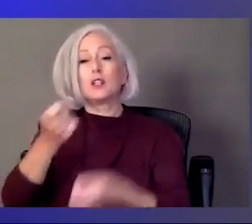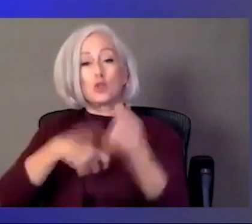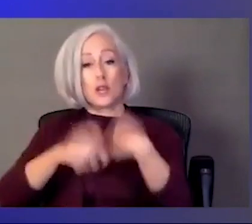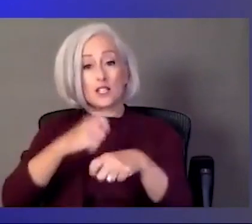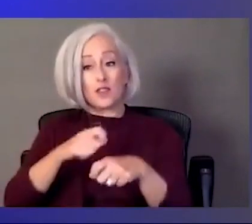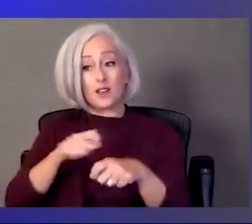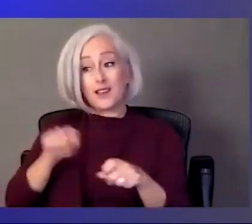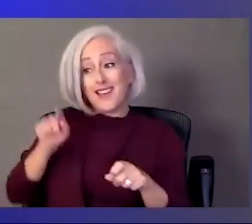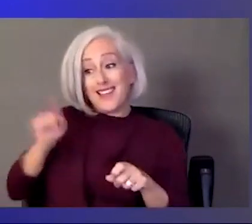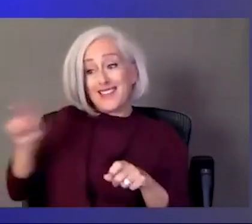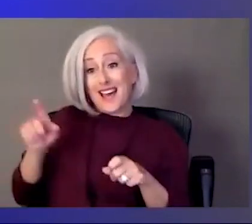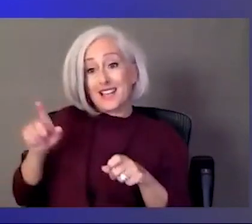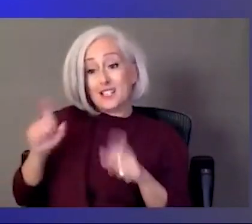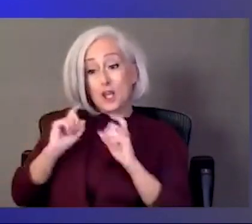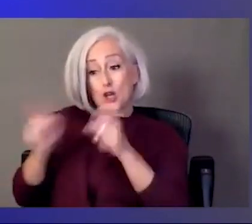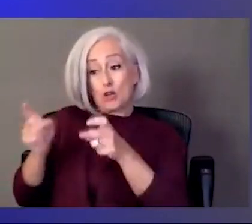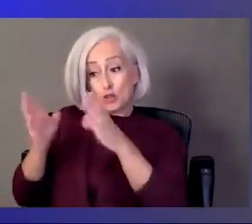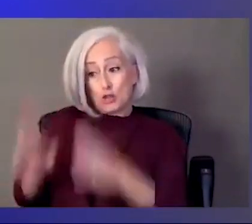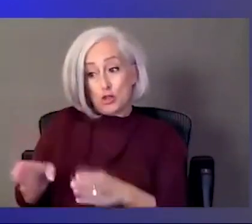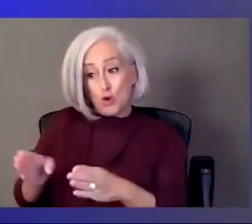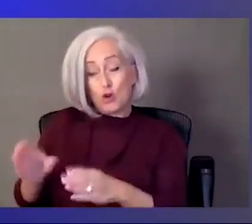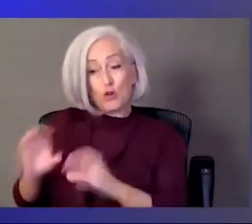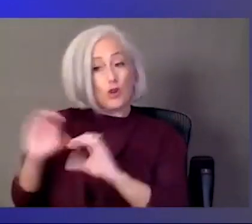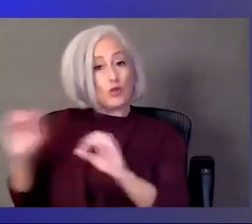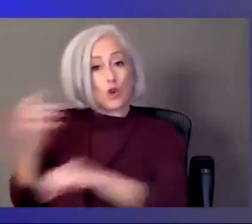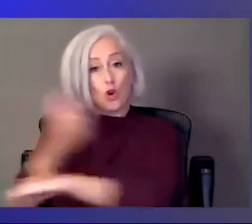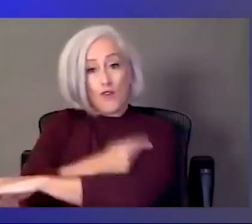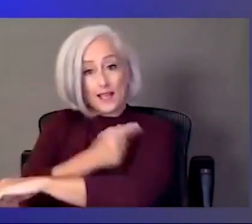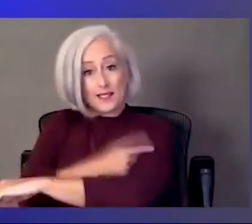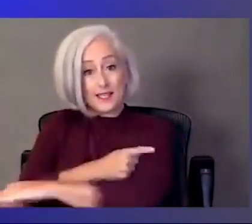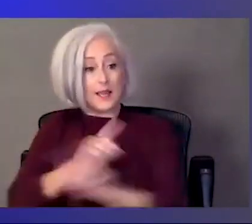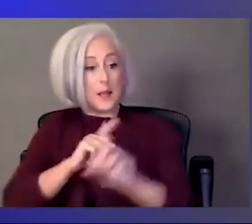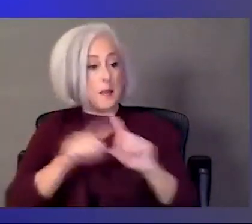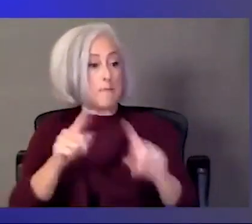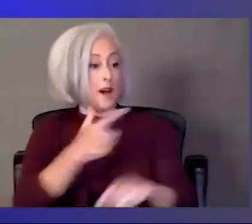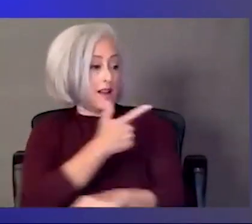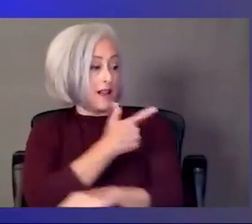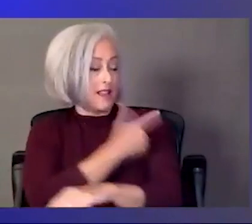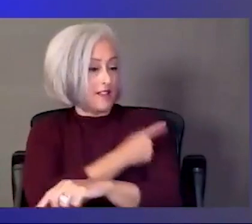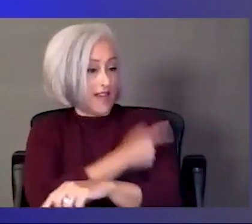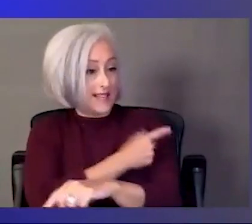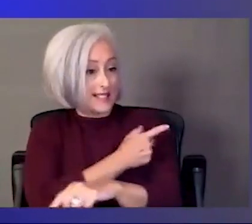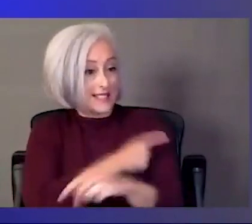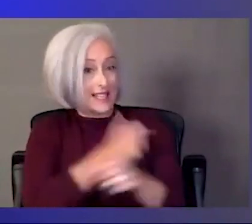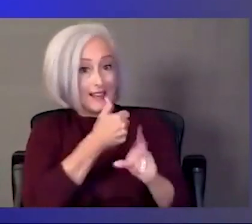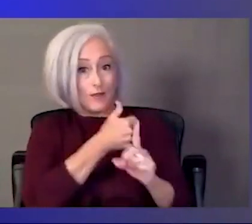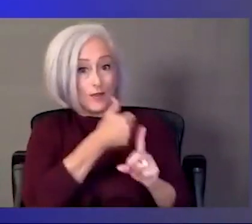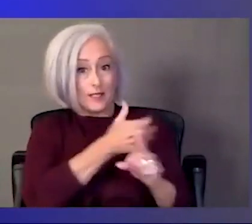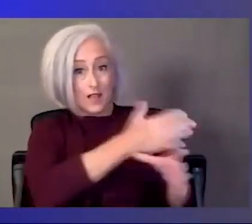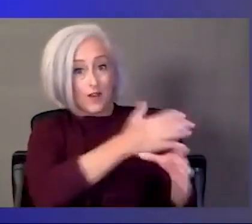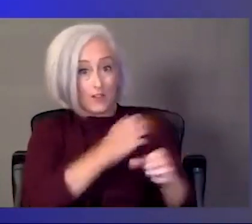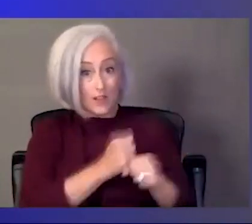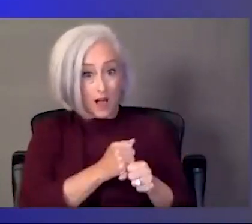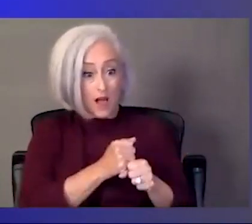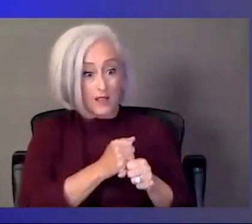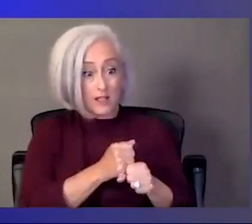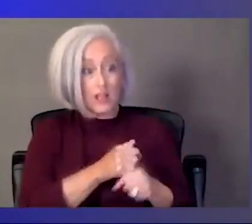vaccinated and our patient has been vaccinated before transplant, we destroy the patient's immune system, replace it with a foreign immune